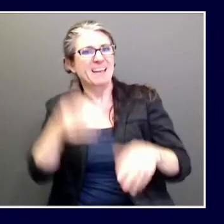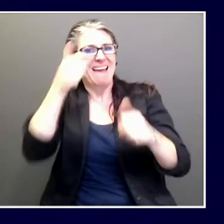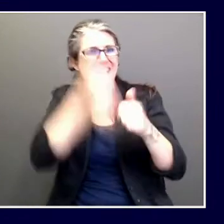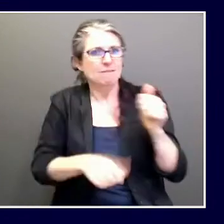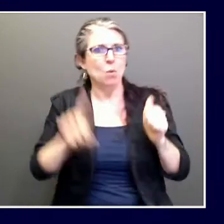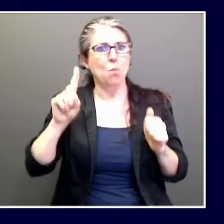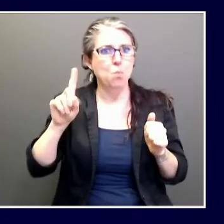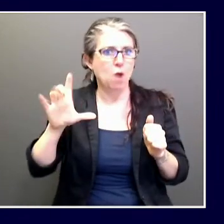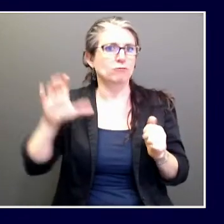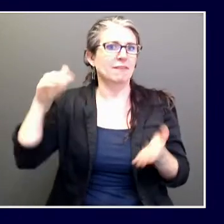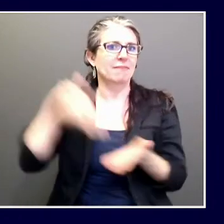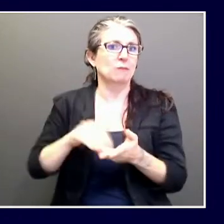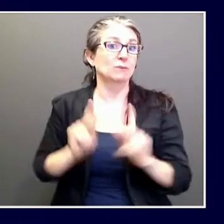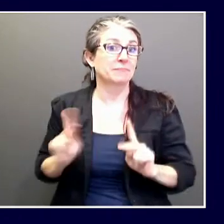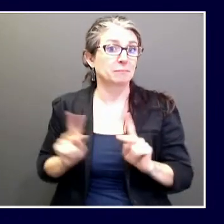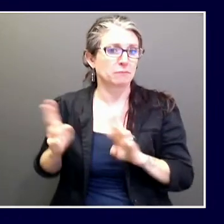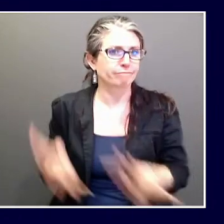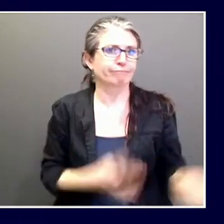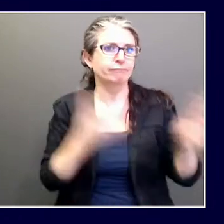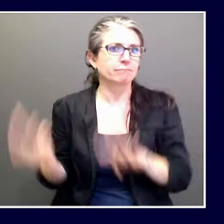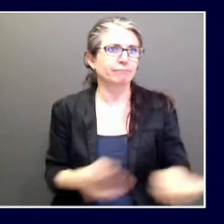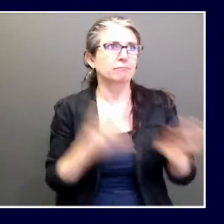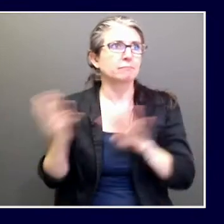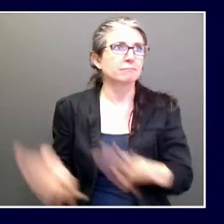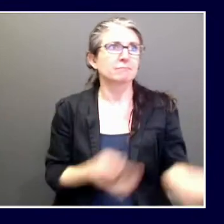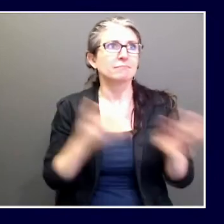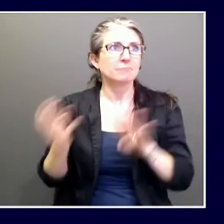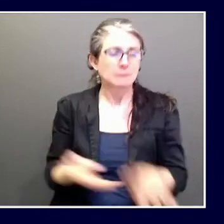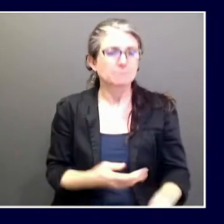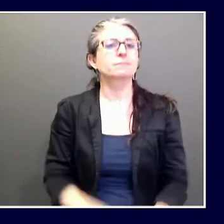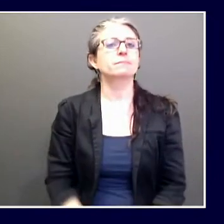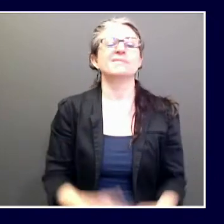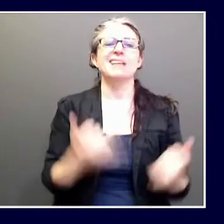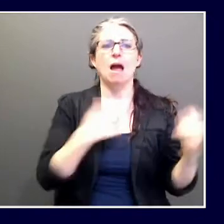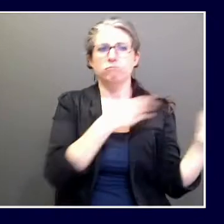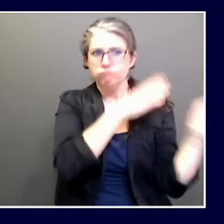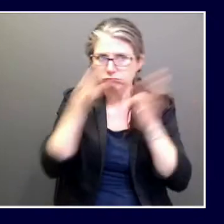Turning to vaccines and vaccinations. Statewide,